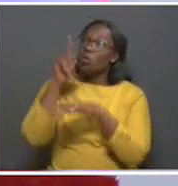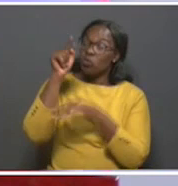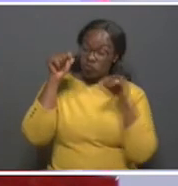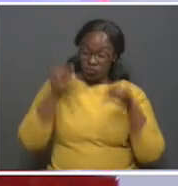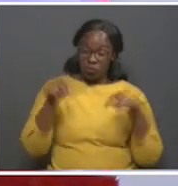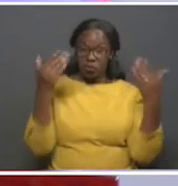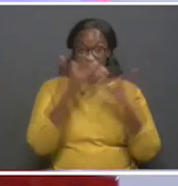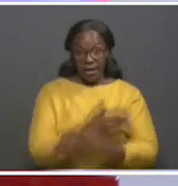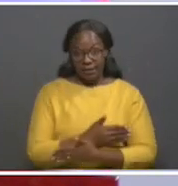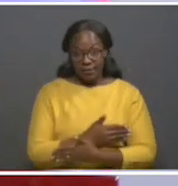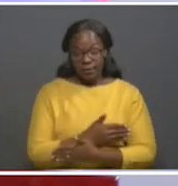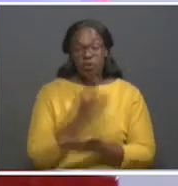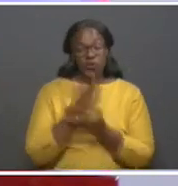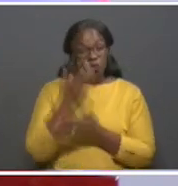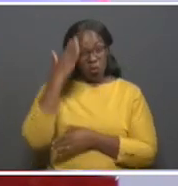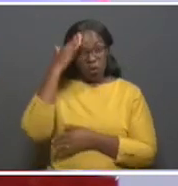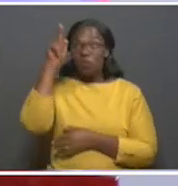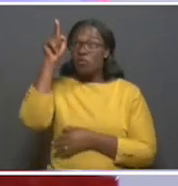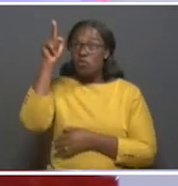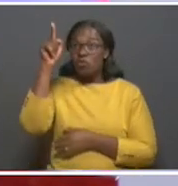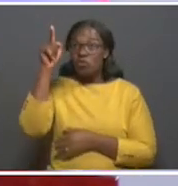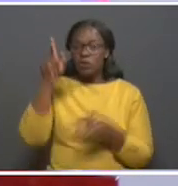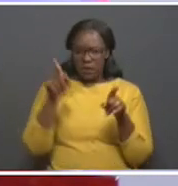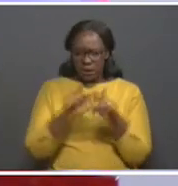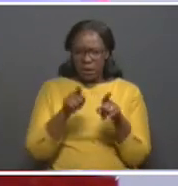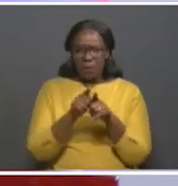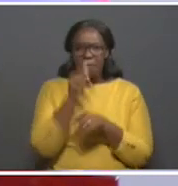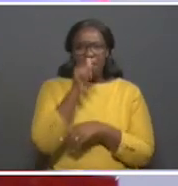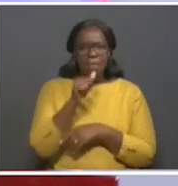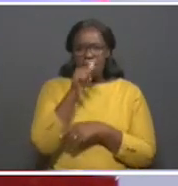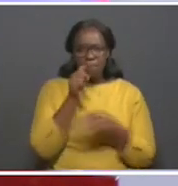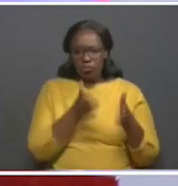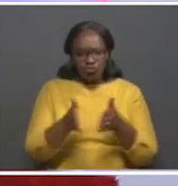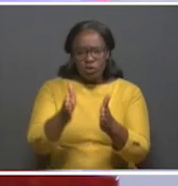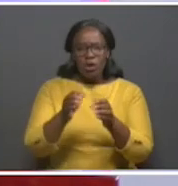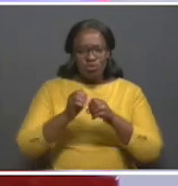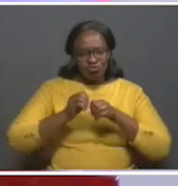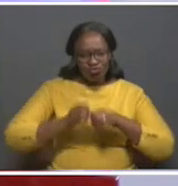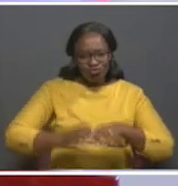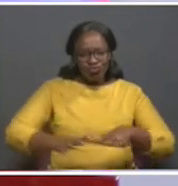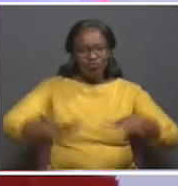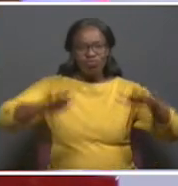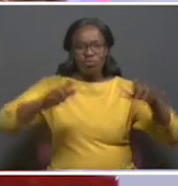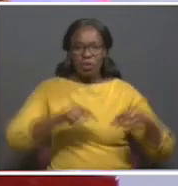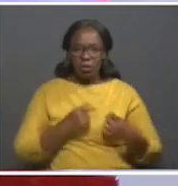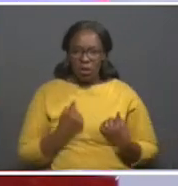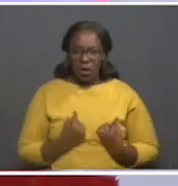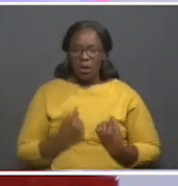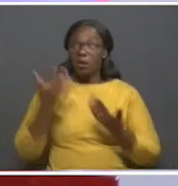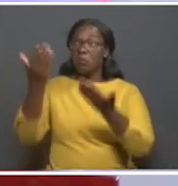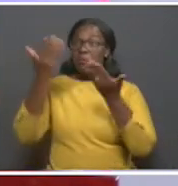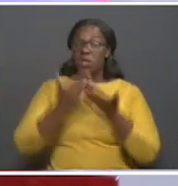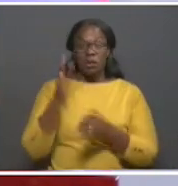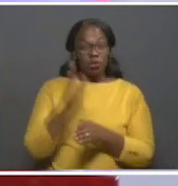tonight. We know that you are the one who's like that secret stream flowing in our hearts, bringing